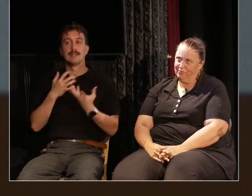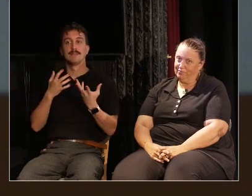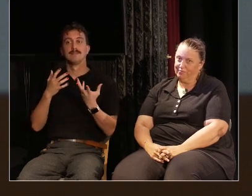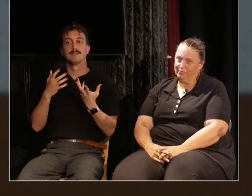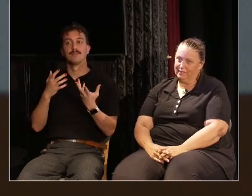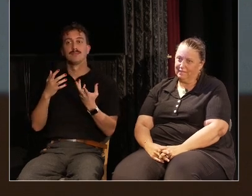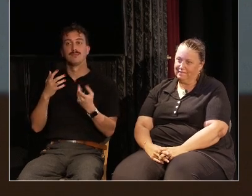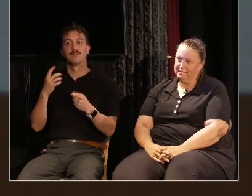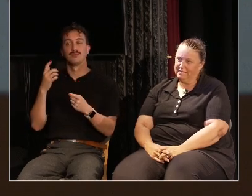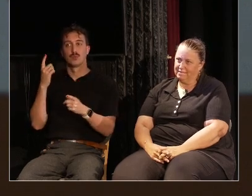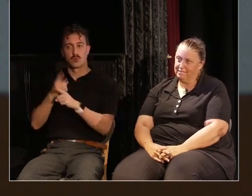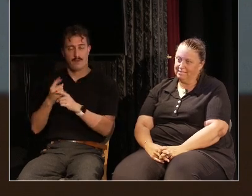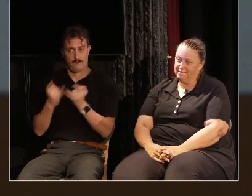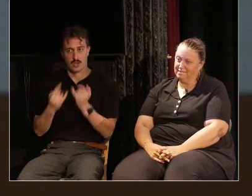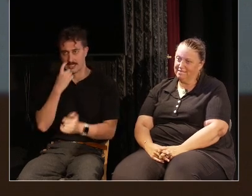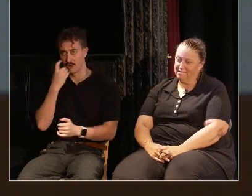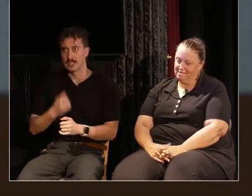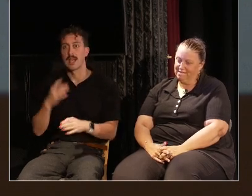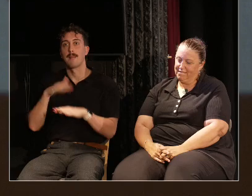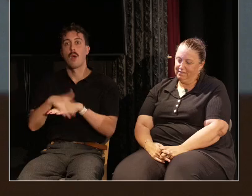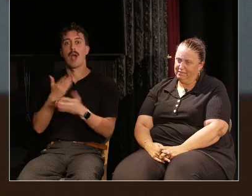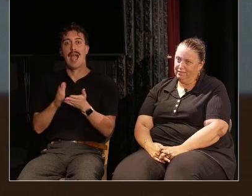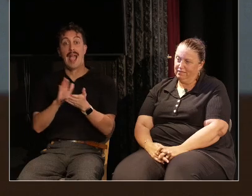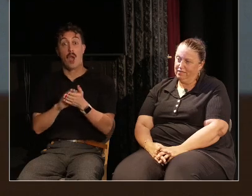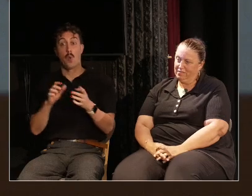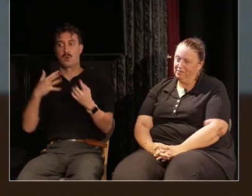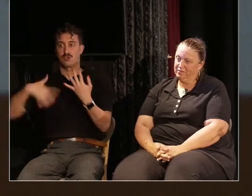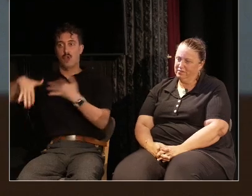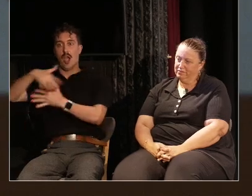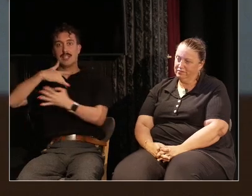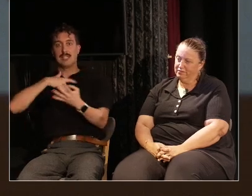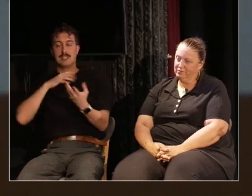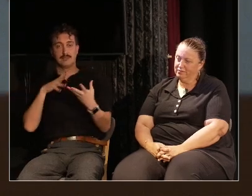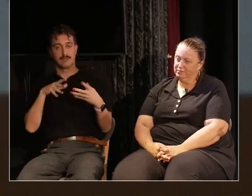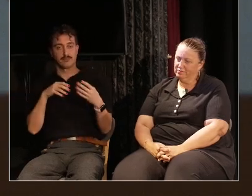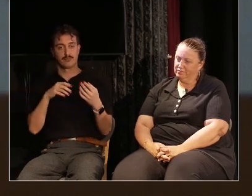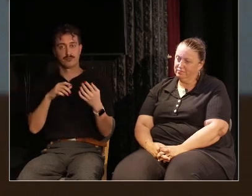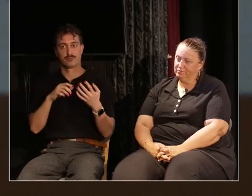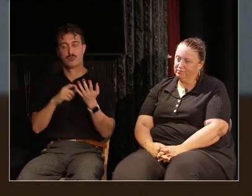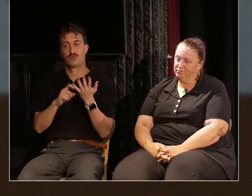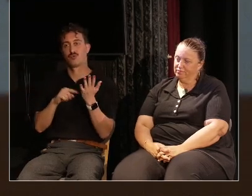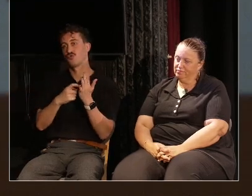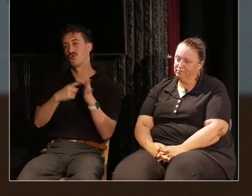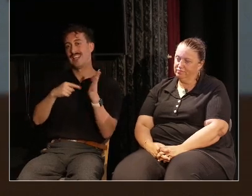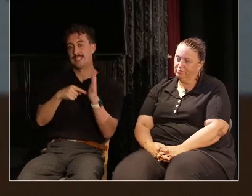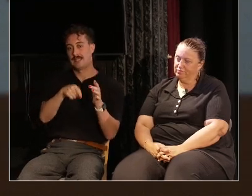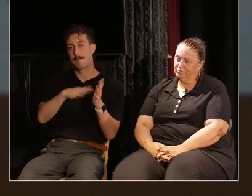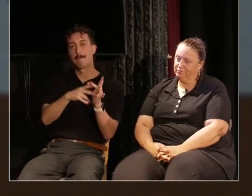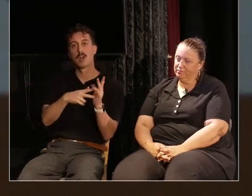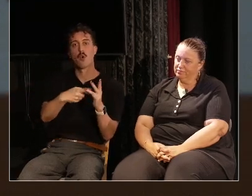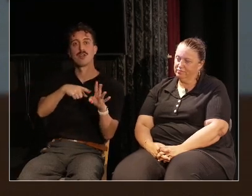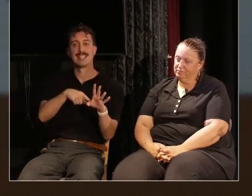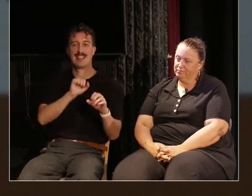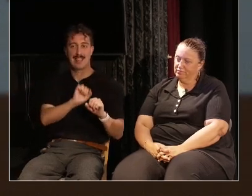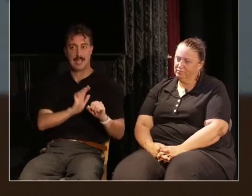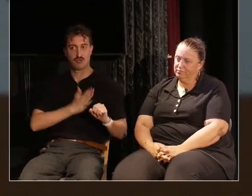being based on how it treats minority interests, and I think the status of this community says a lot about our country. I'm really